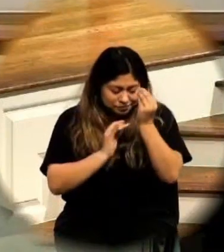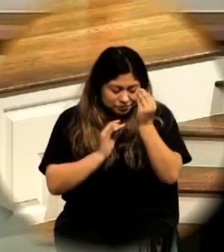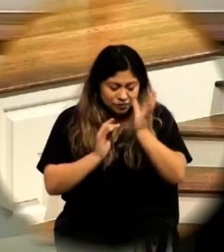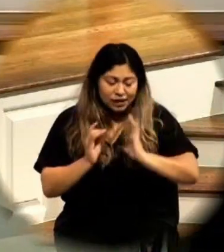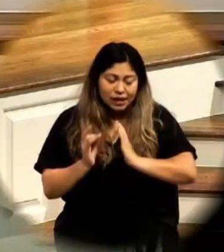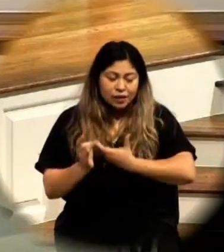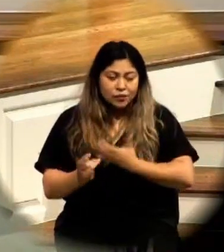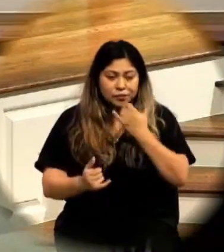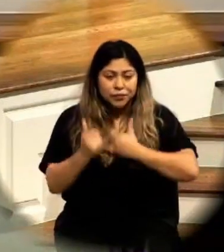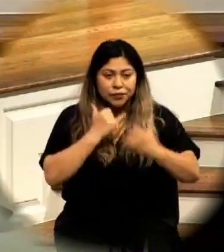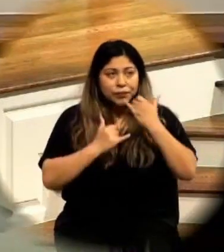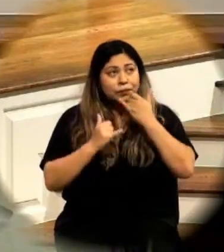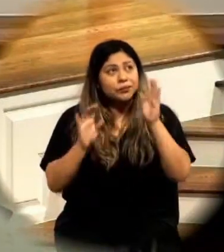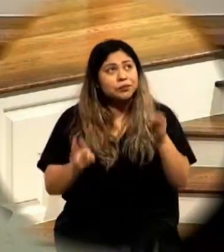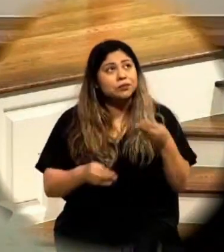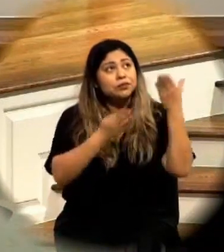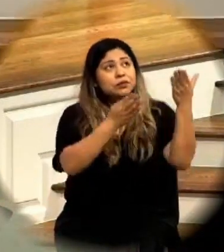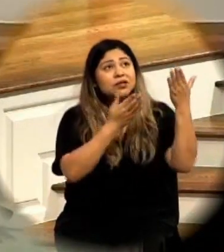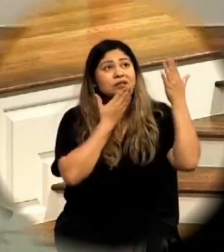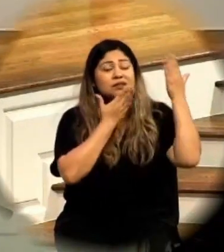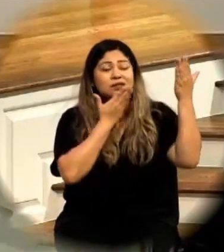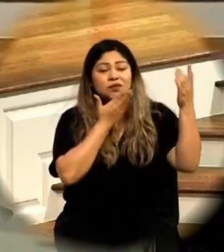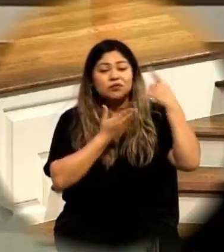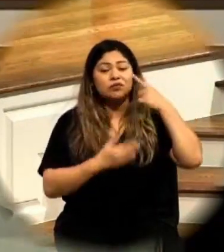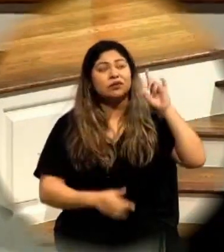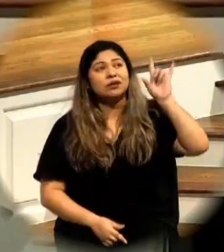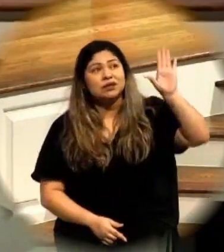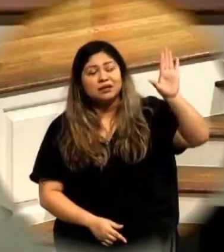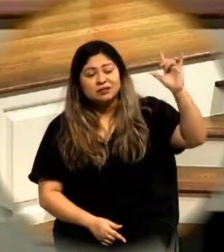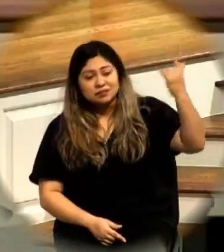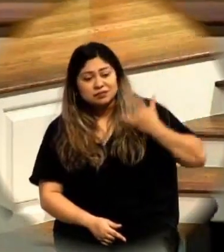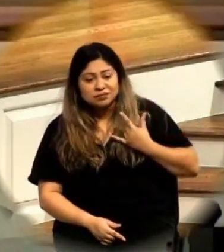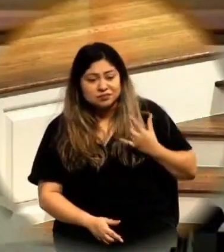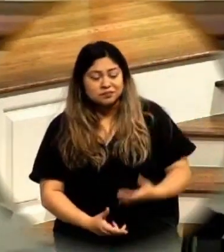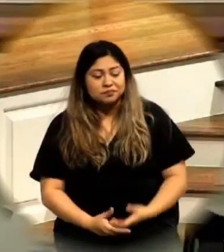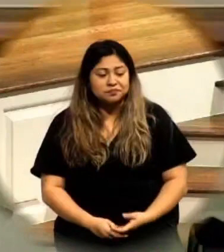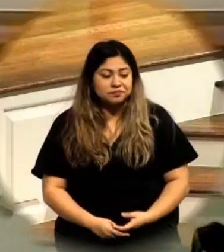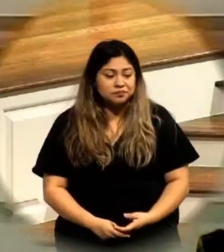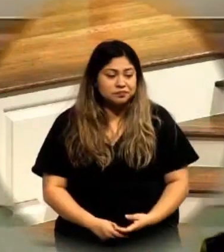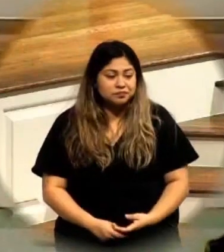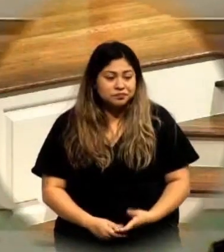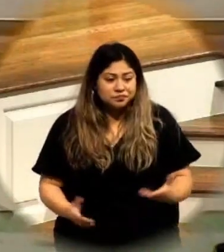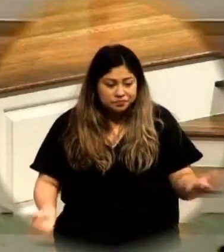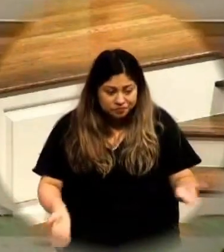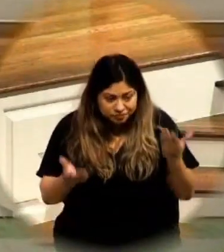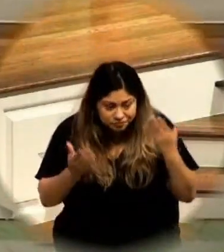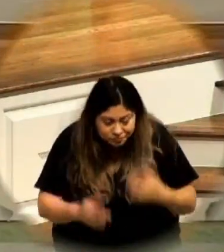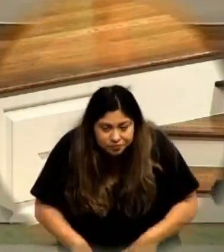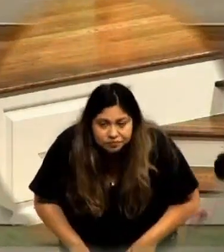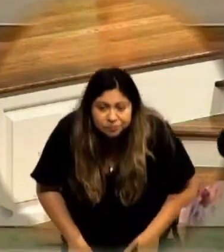his feet and thank him for his love. Would you stand and respond to the Spirit's leading in your life?